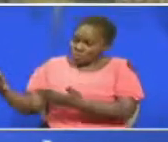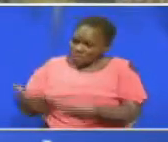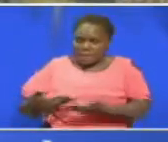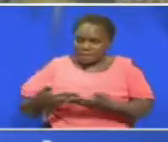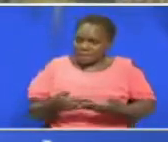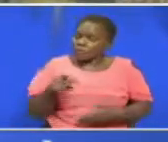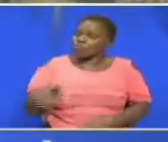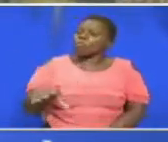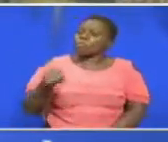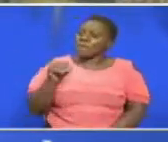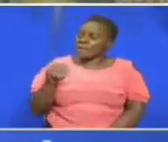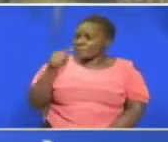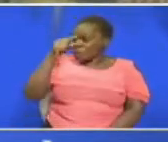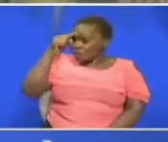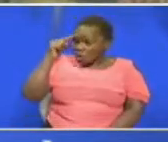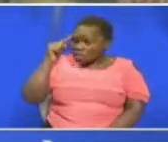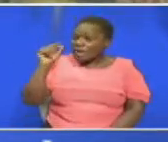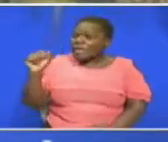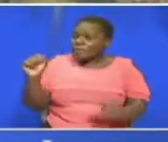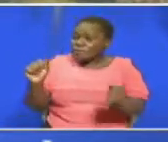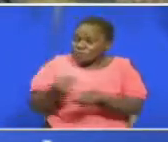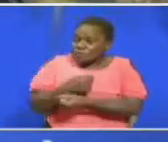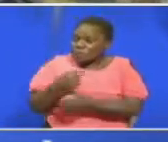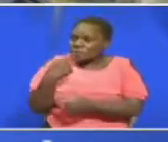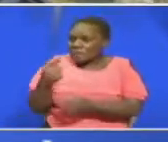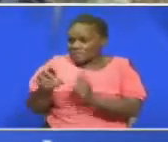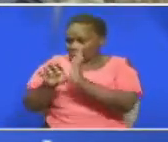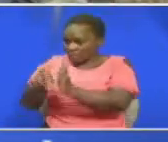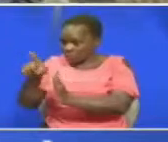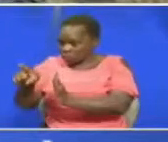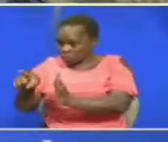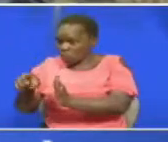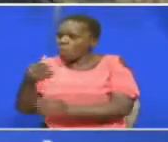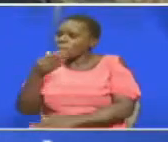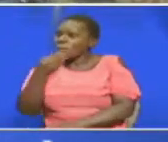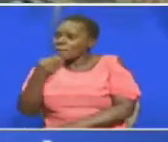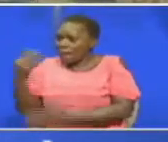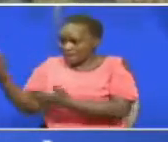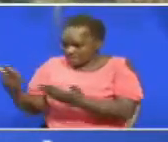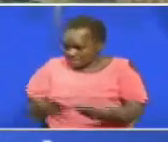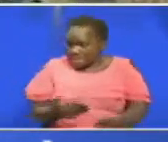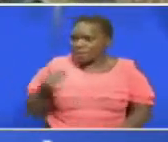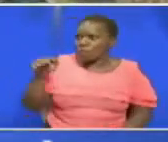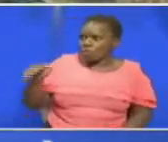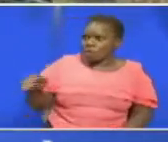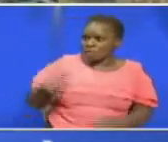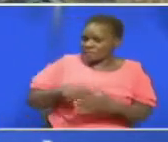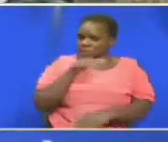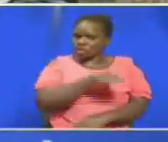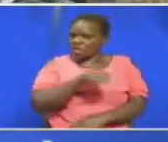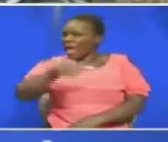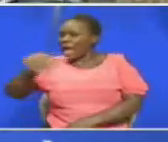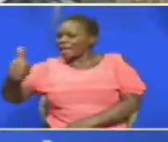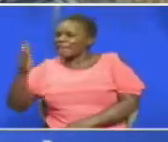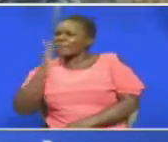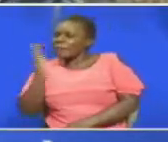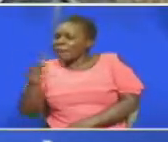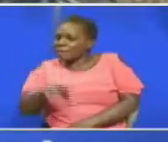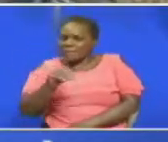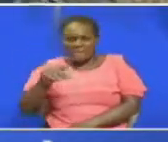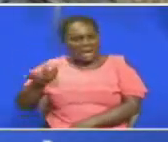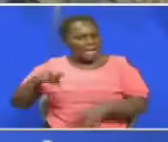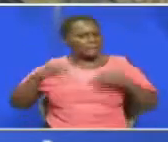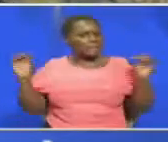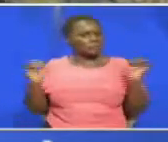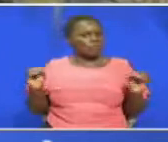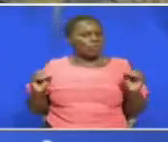ndio utamchukua sababu huwezi ukaseme kama ni wewe sasa ukiwa baba umlete asubuhi alafu jioni mama amkujie. Sisi